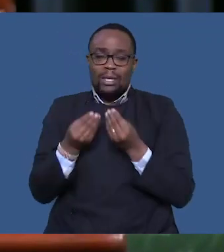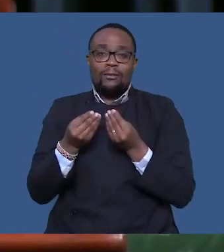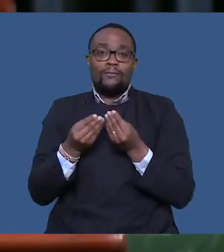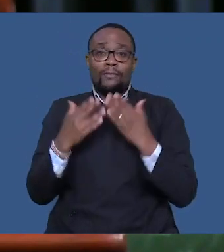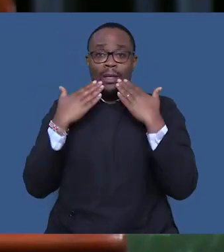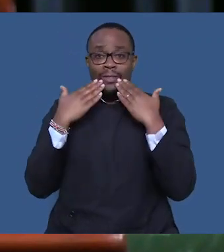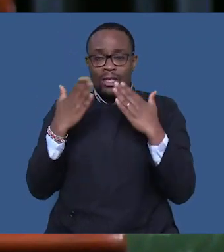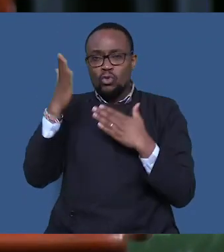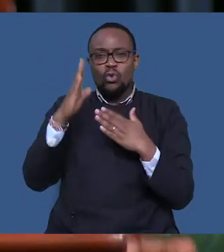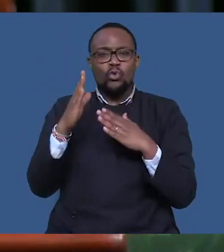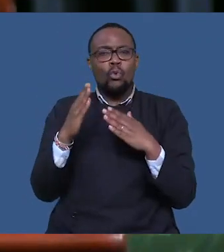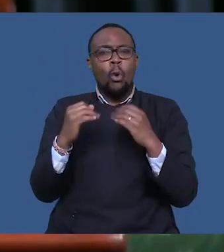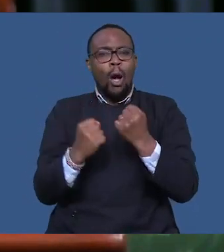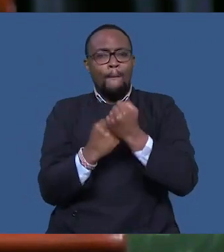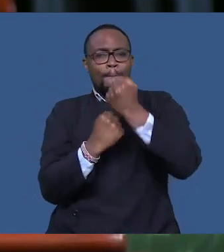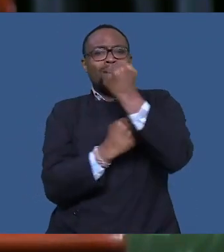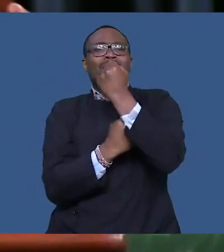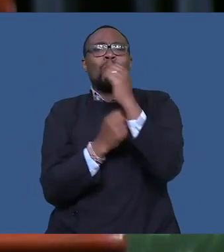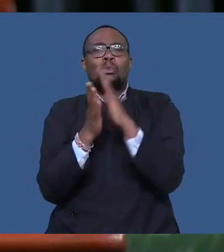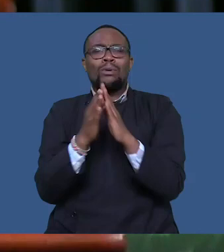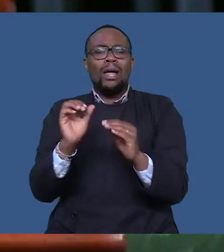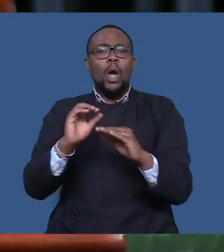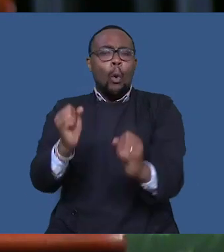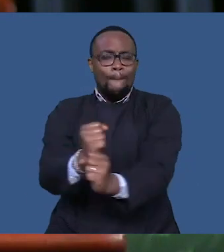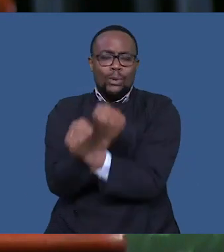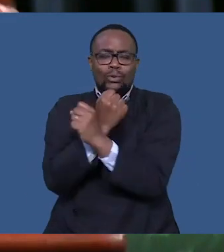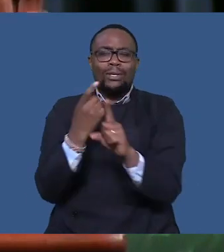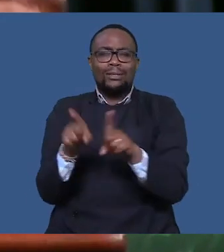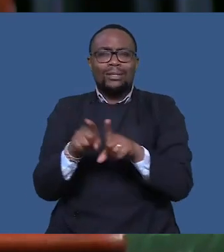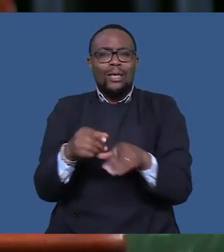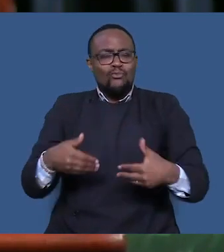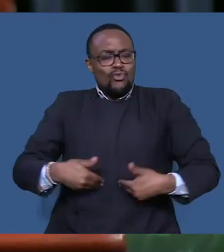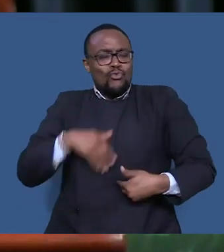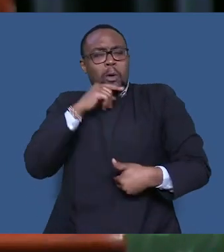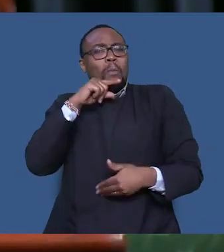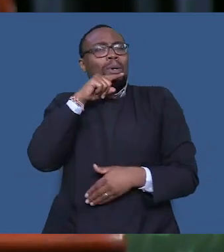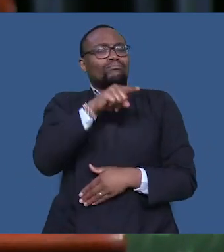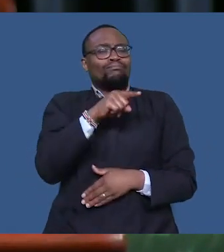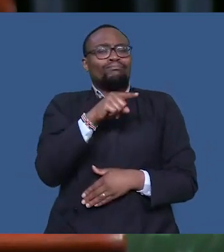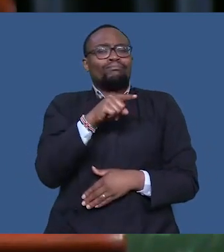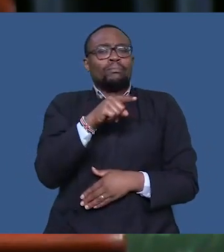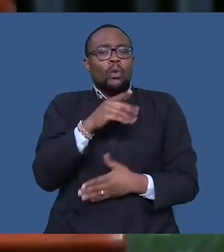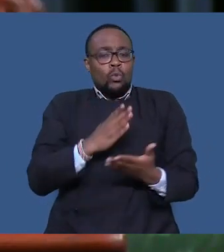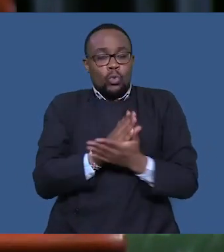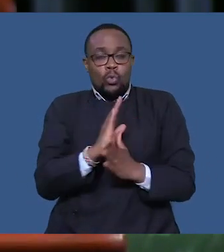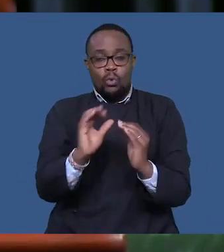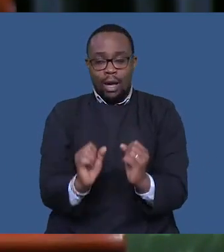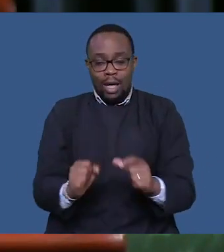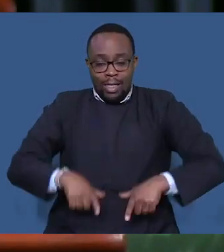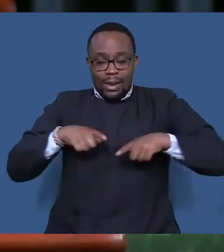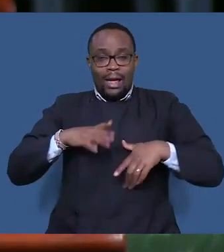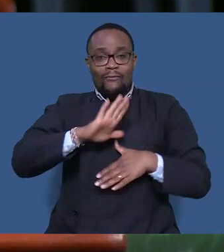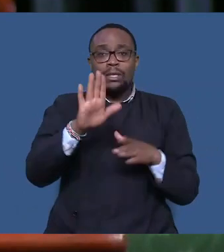you give us a covering, that you do not leave us alone, as you gave Titus Paul to be a covering, oh God, Father, over his life. In the